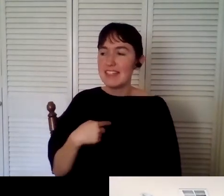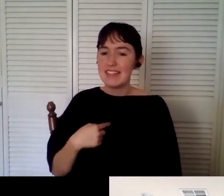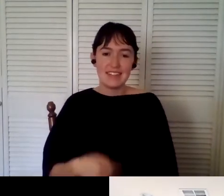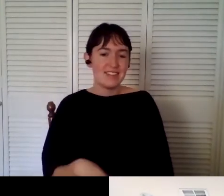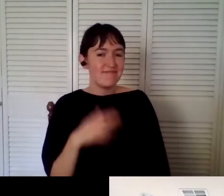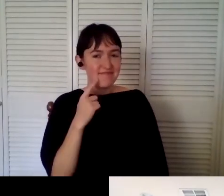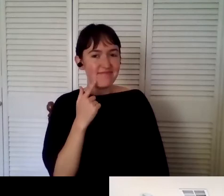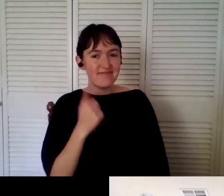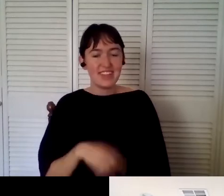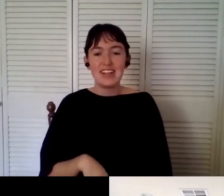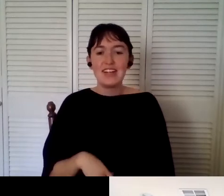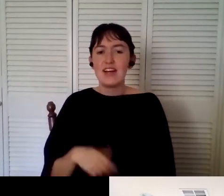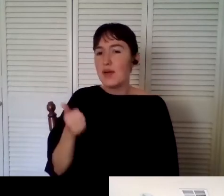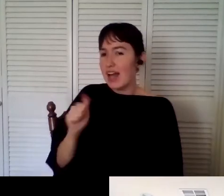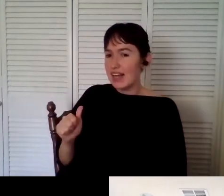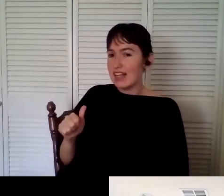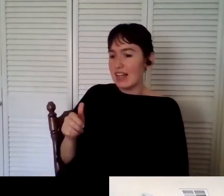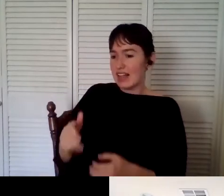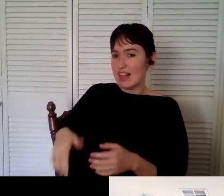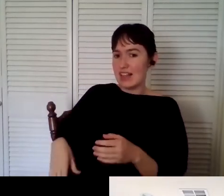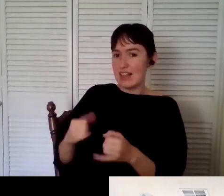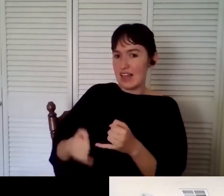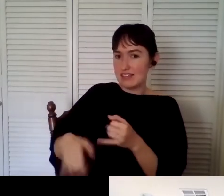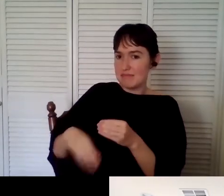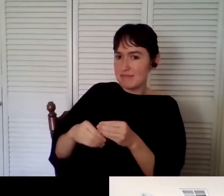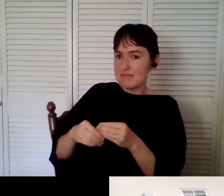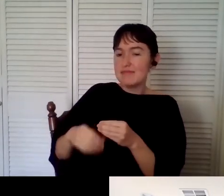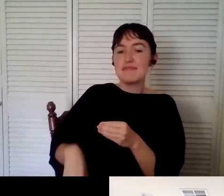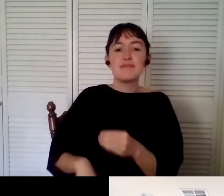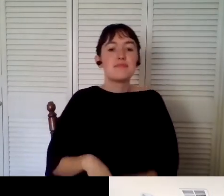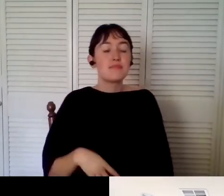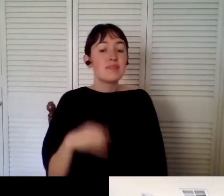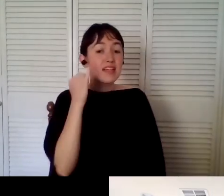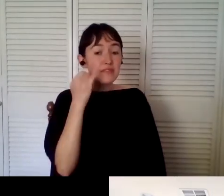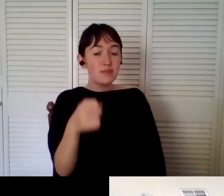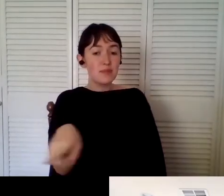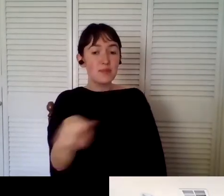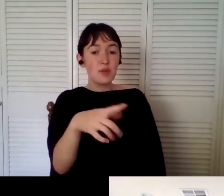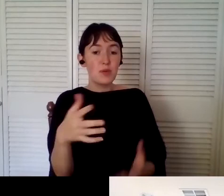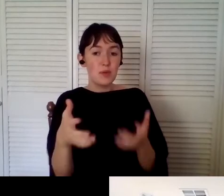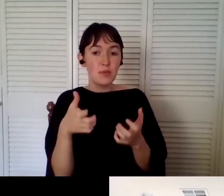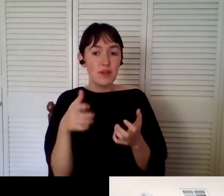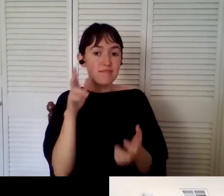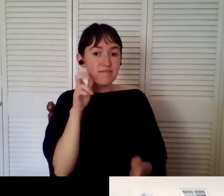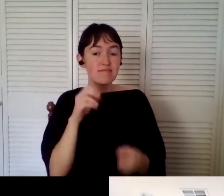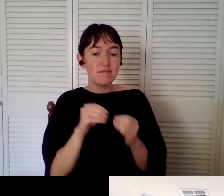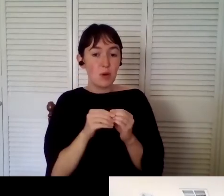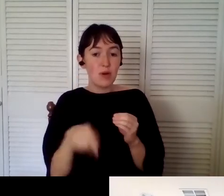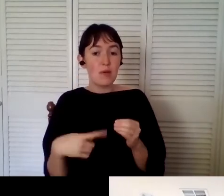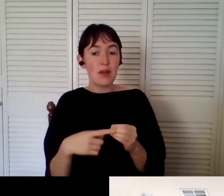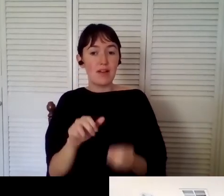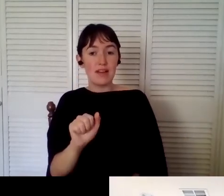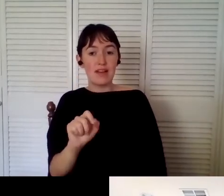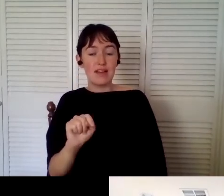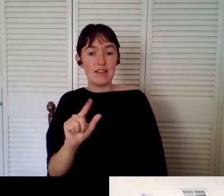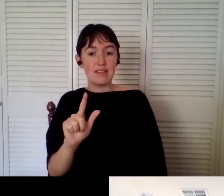about? If you want to hear more about archaeology and atlatls, I was a guest on Ologies, and the episode is